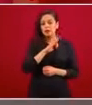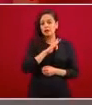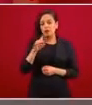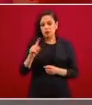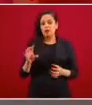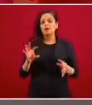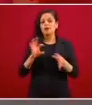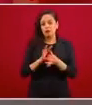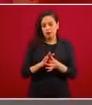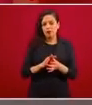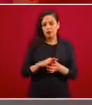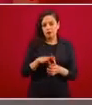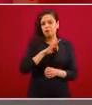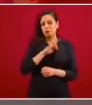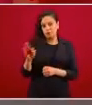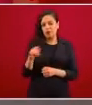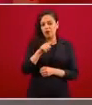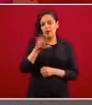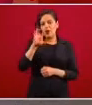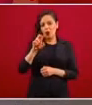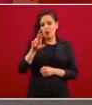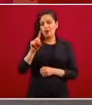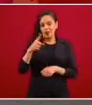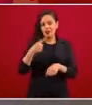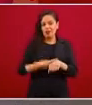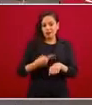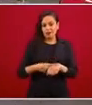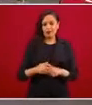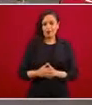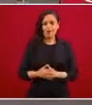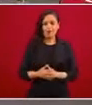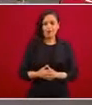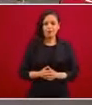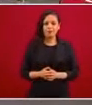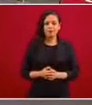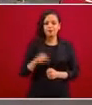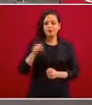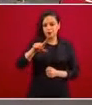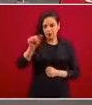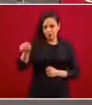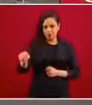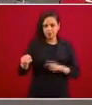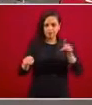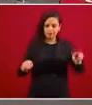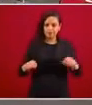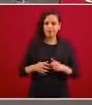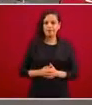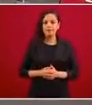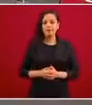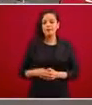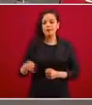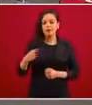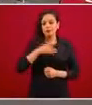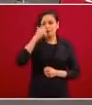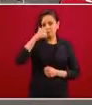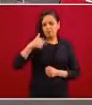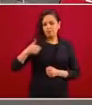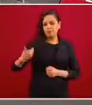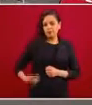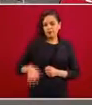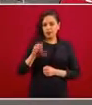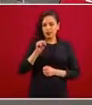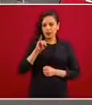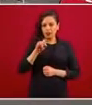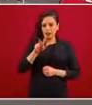this can be considered as a COVID compatible symptom. Thank you. Laura, and then we'll continue.